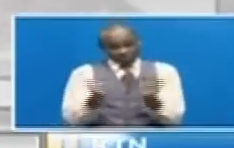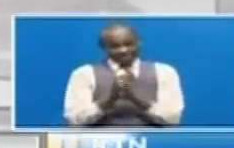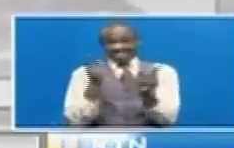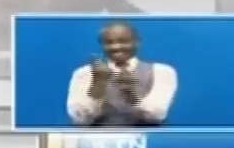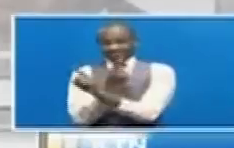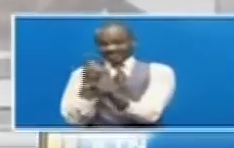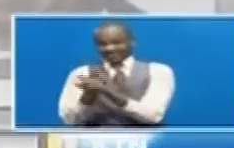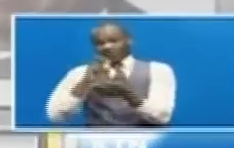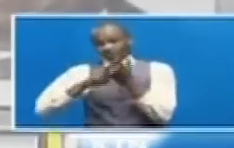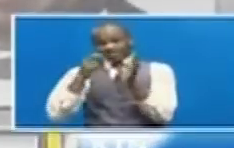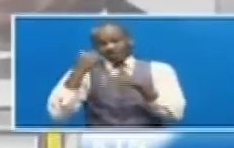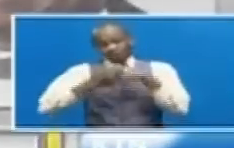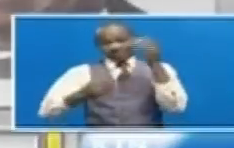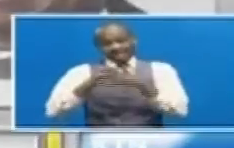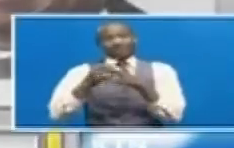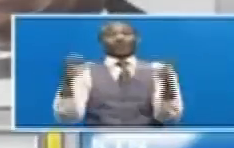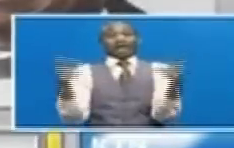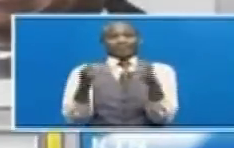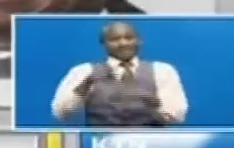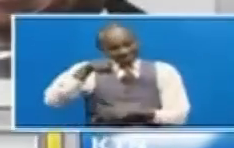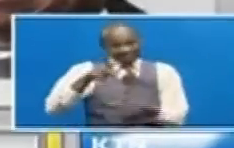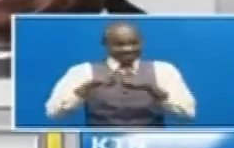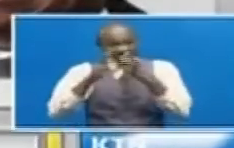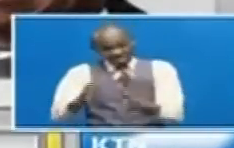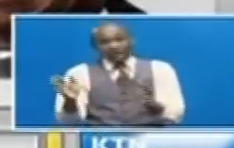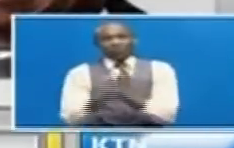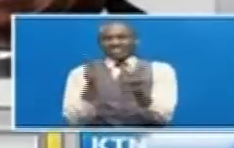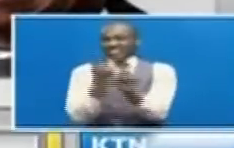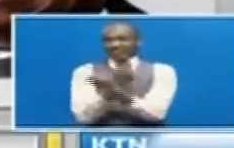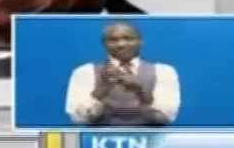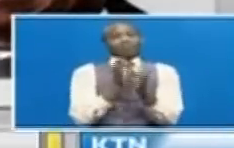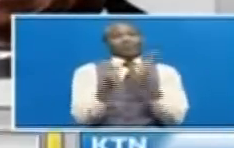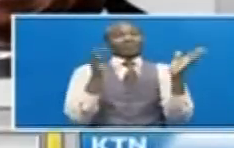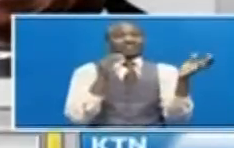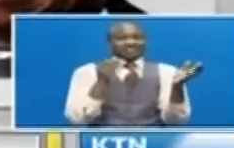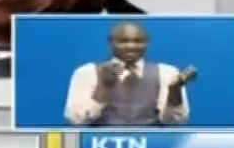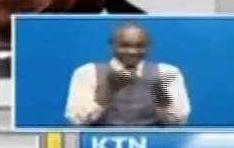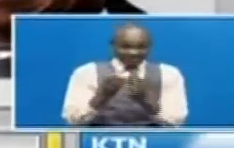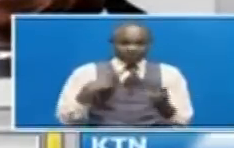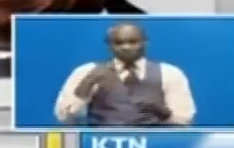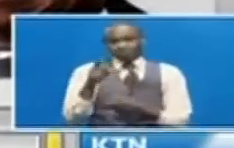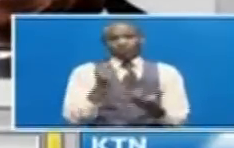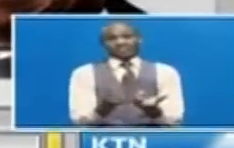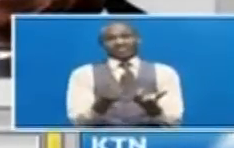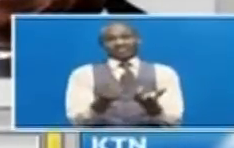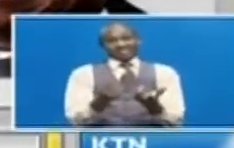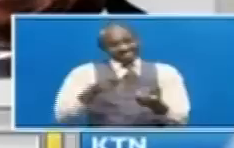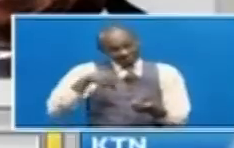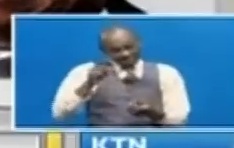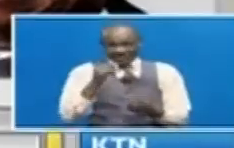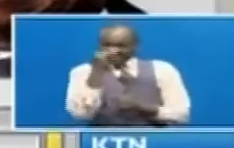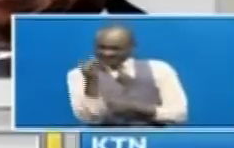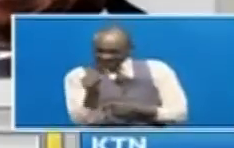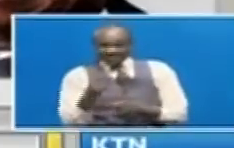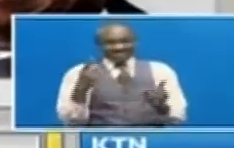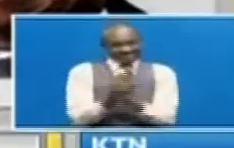Singh Construction Company Limited resident engineer and other public servants to trash a consultant's design and redesigning